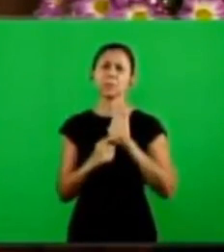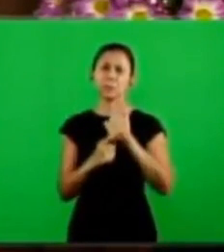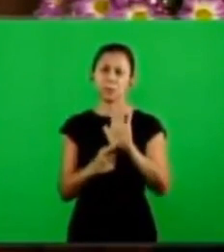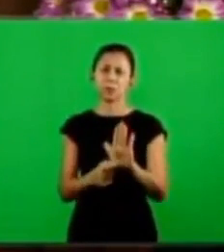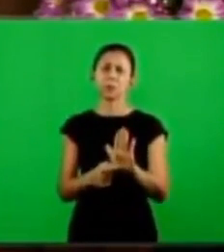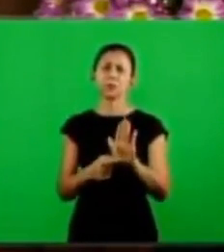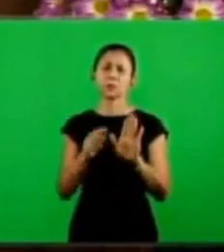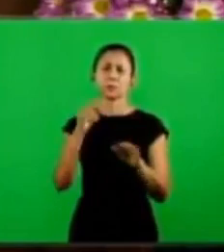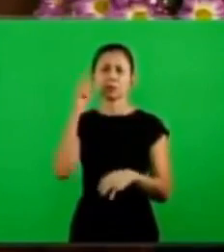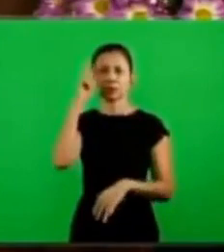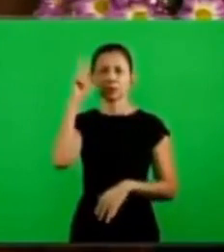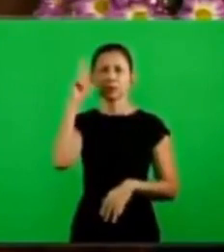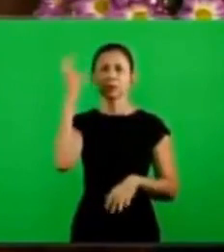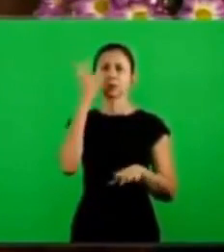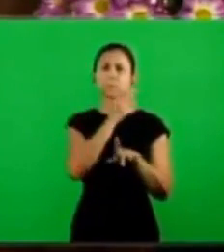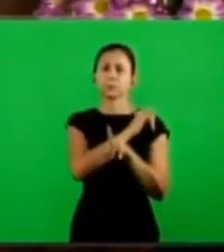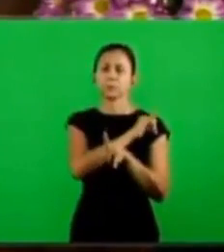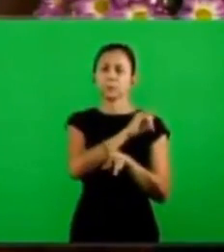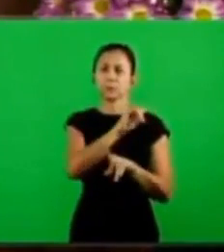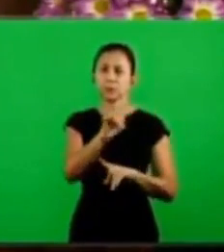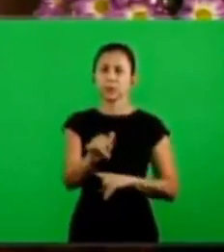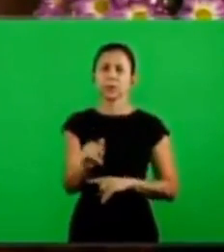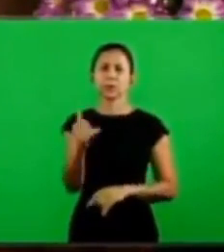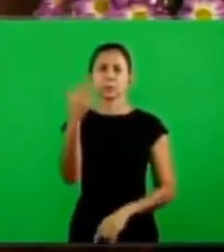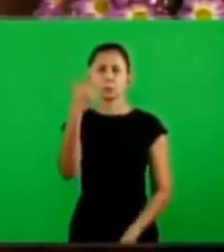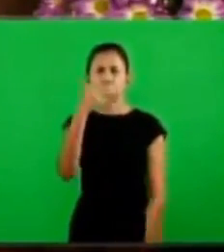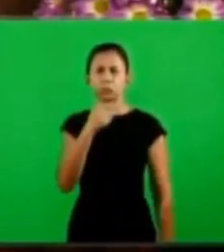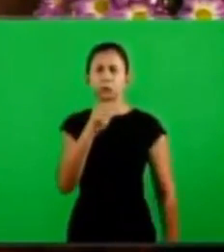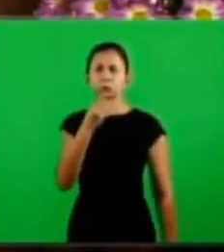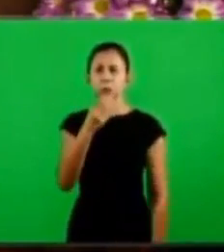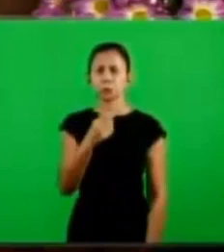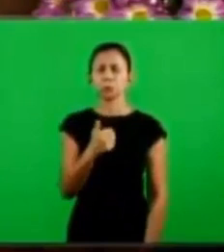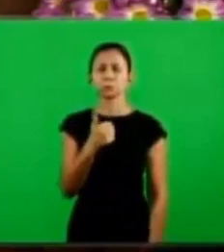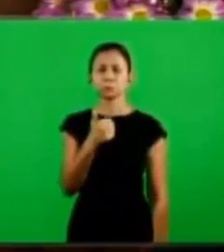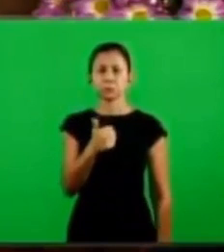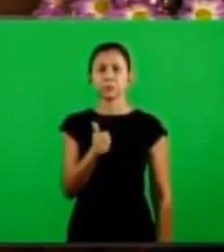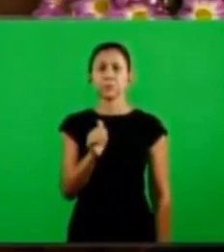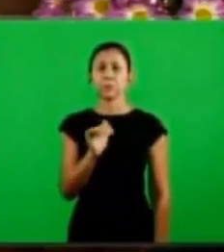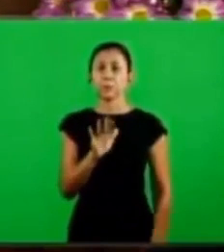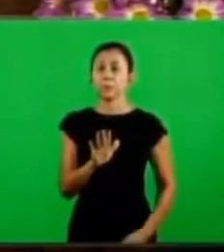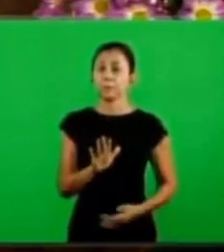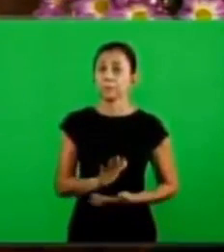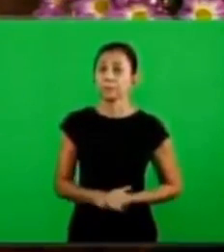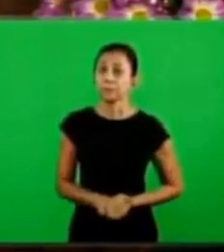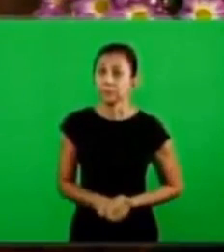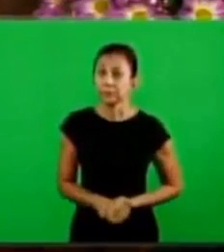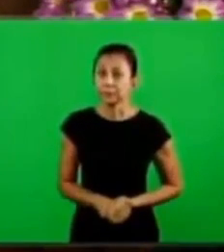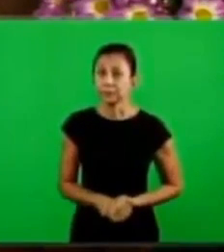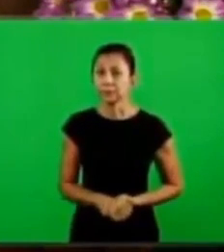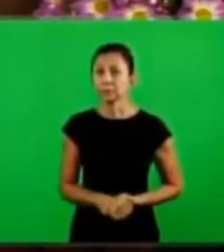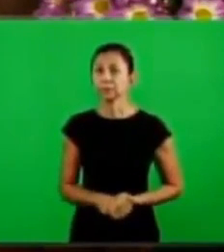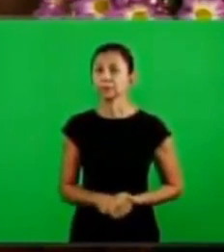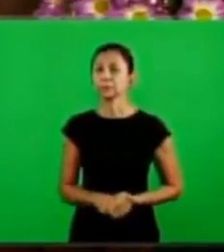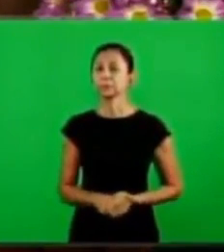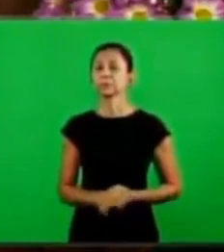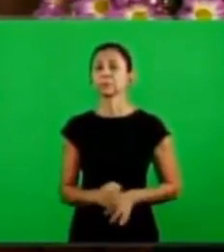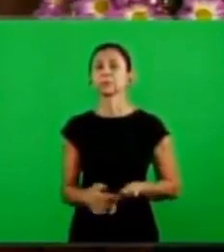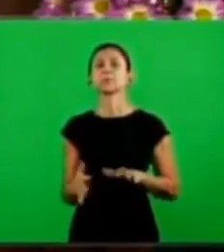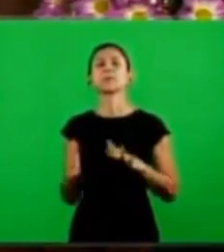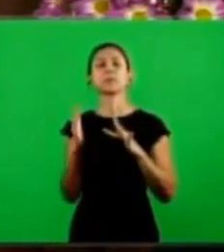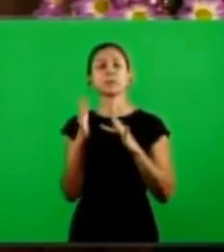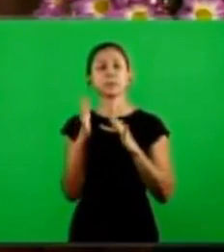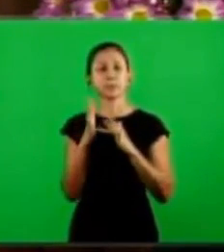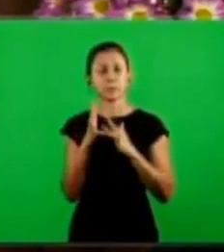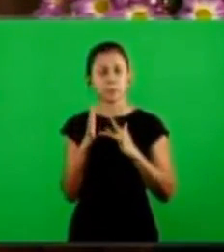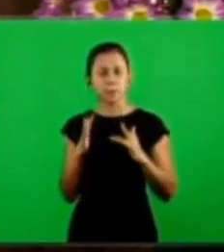As a prophet, it's good, it's important. If he was not a prophet, he couldn't